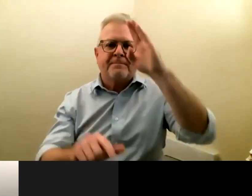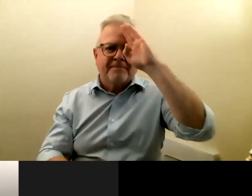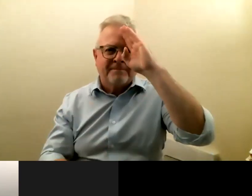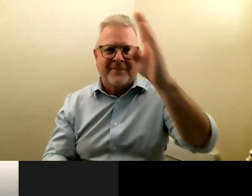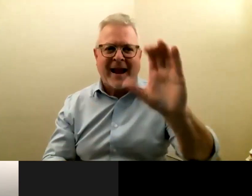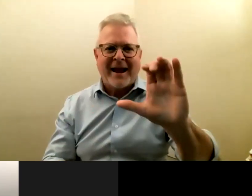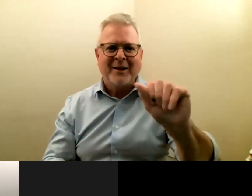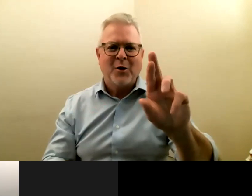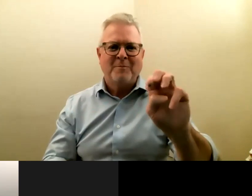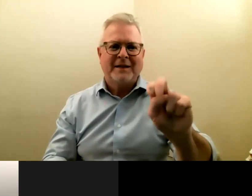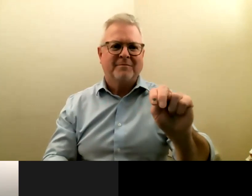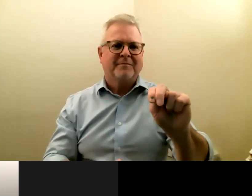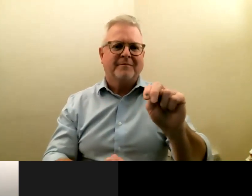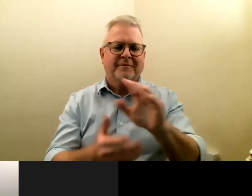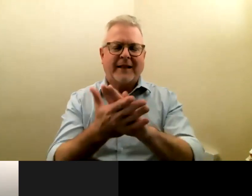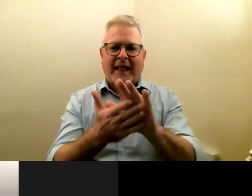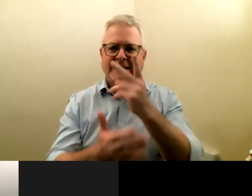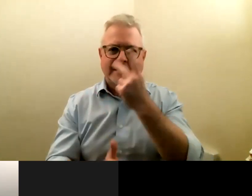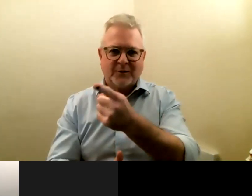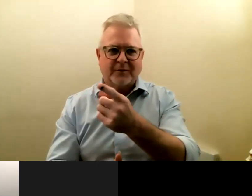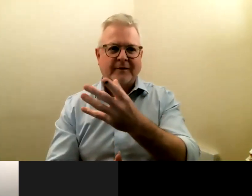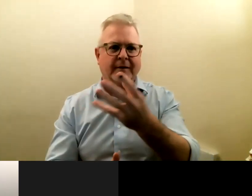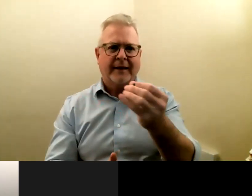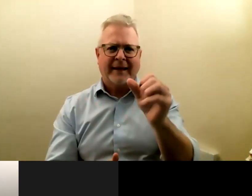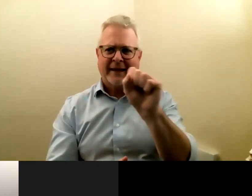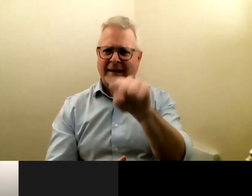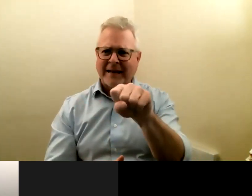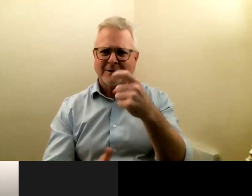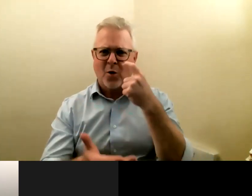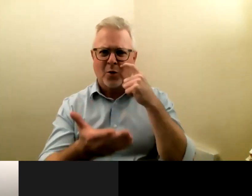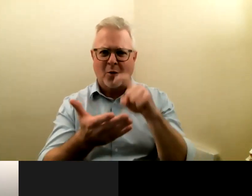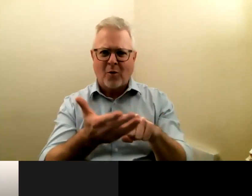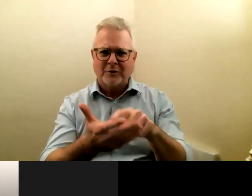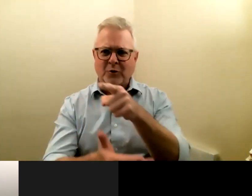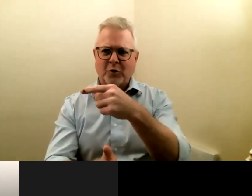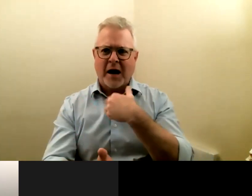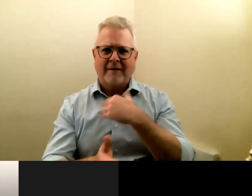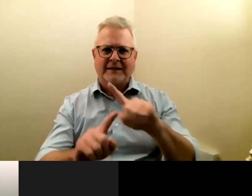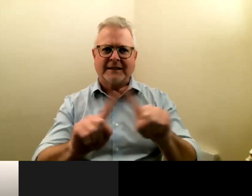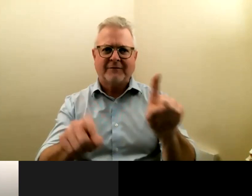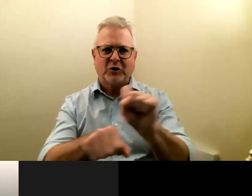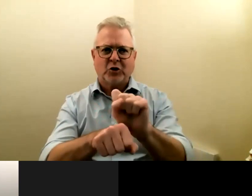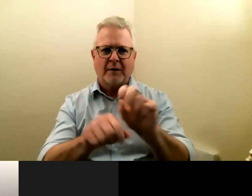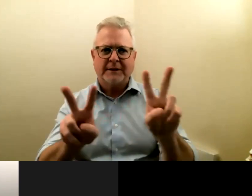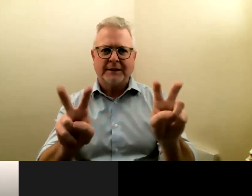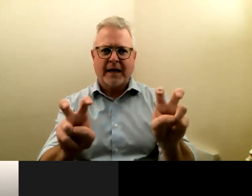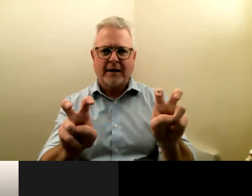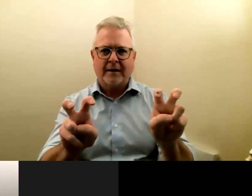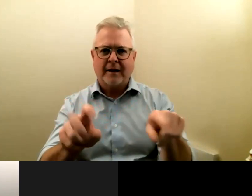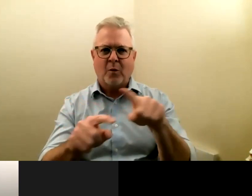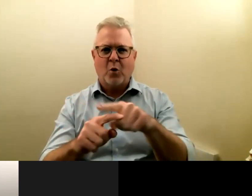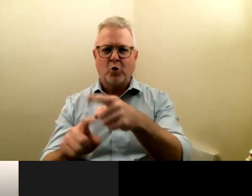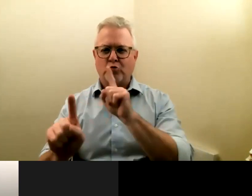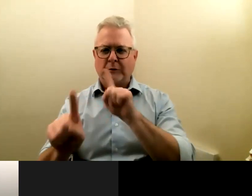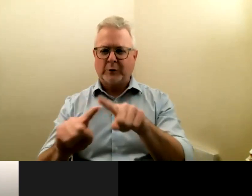Okay. Hi, Carmen. Very nice to see you. And yeah, I noticed that you have a